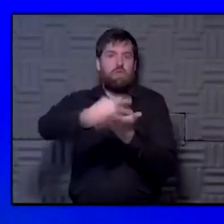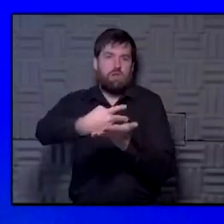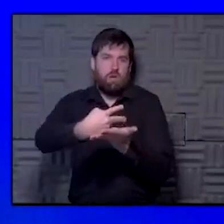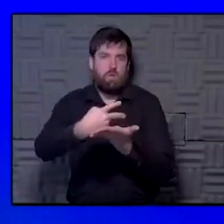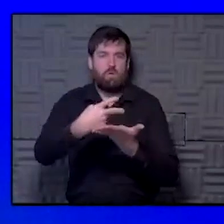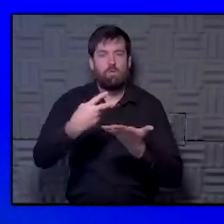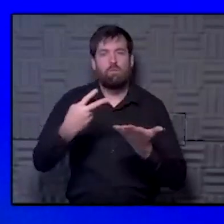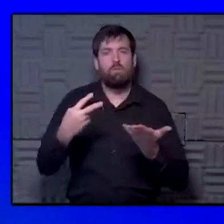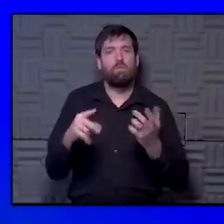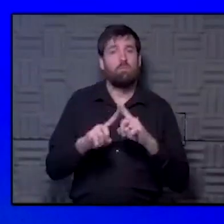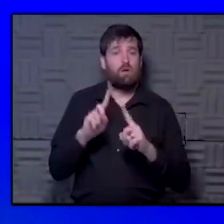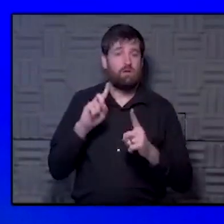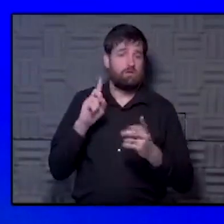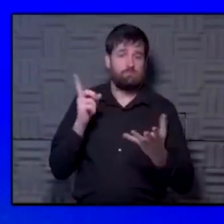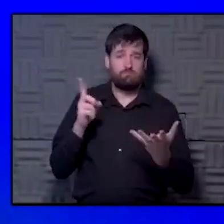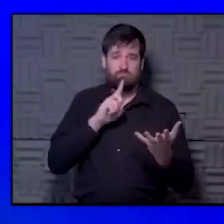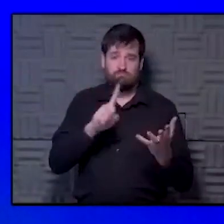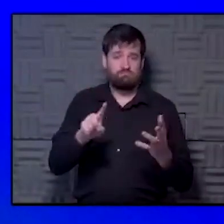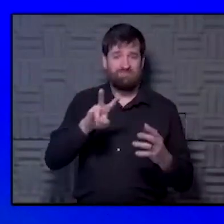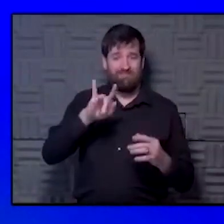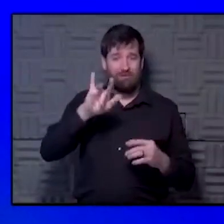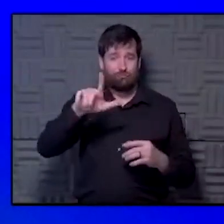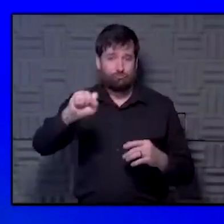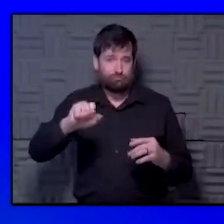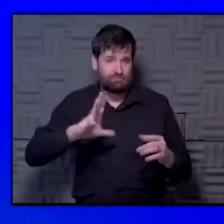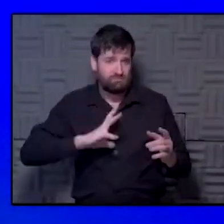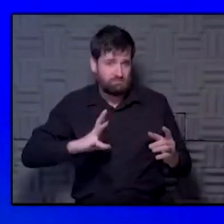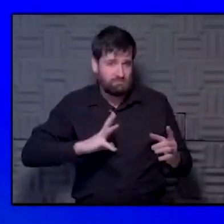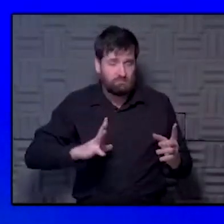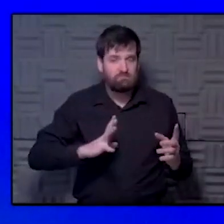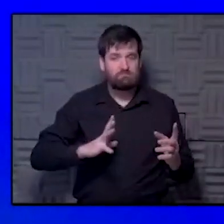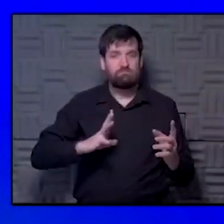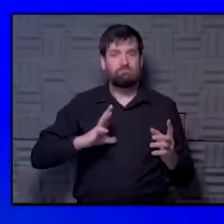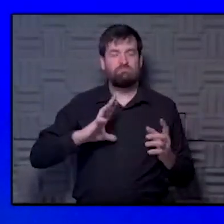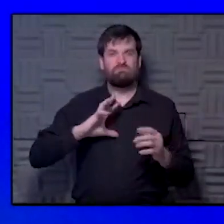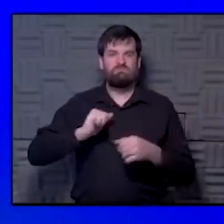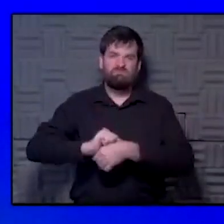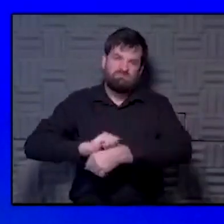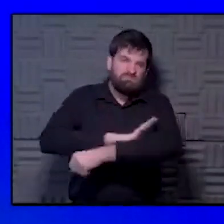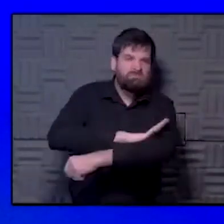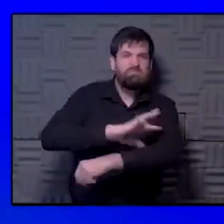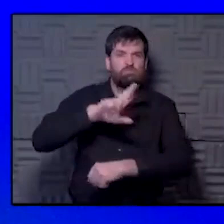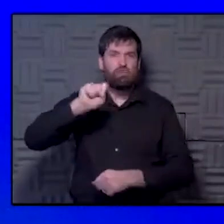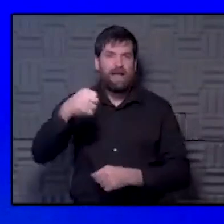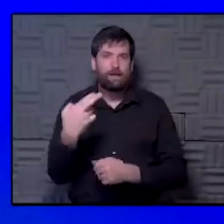nature. But overall, their vital signs were good. They didn't, get severe rash. They didn't